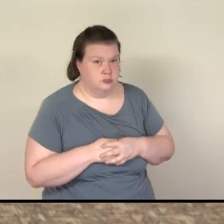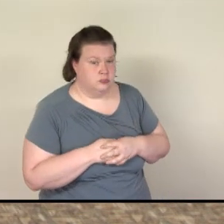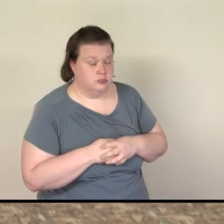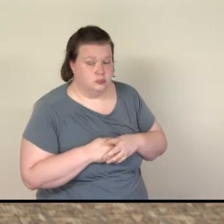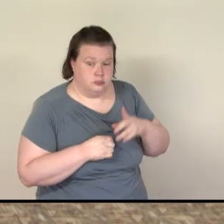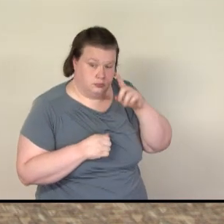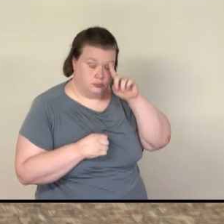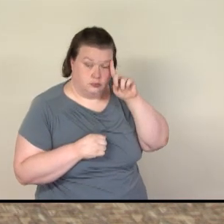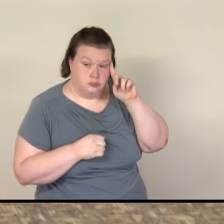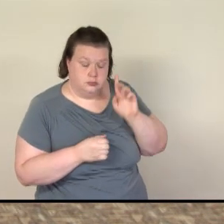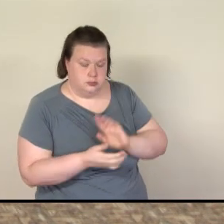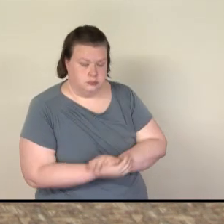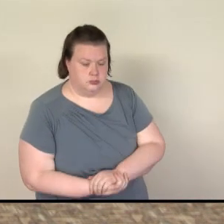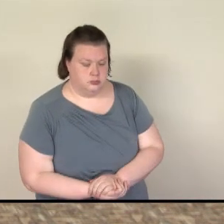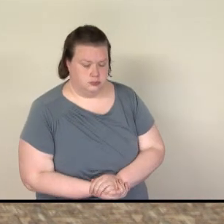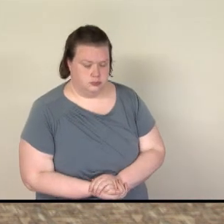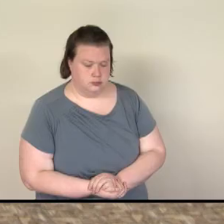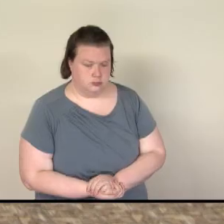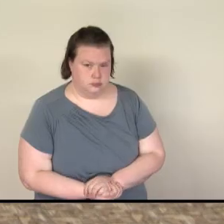There is